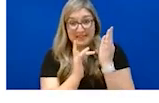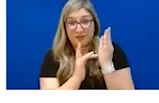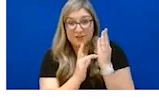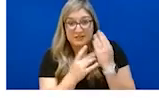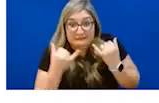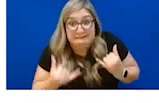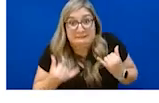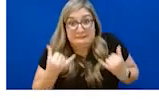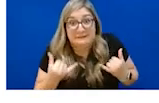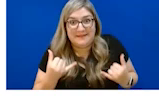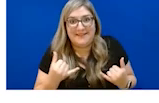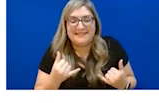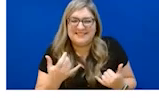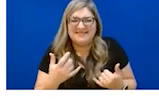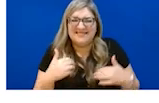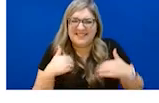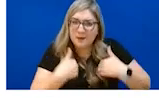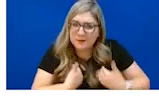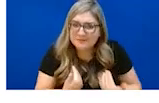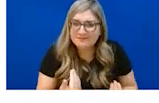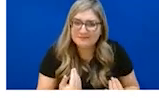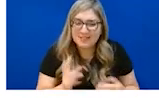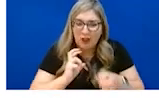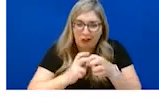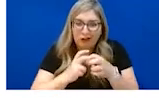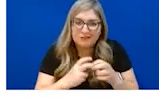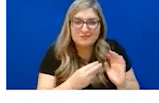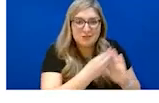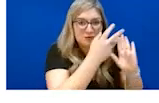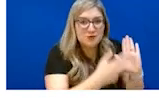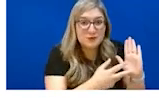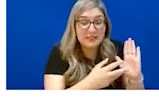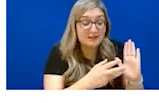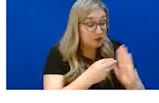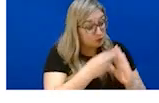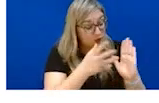on the cognitive load of a student. So instead of focusing on,